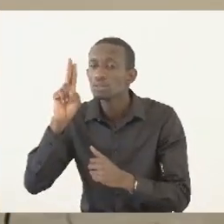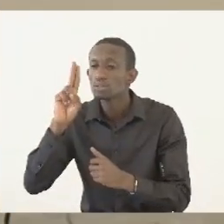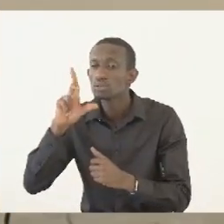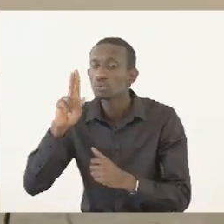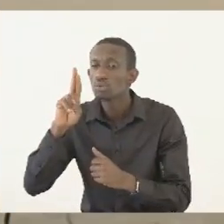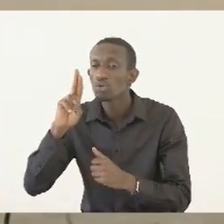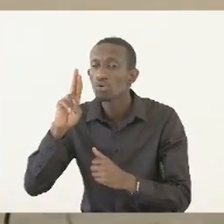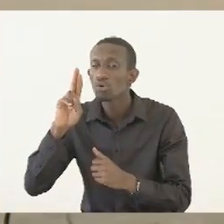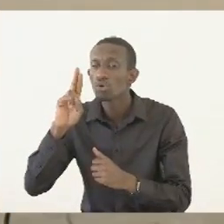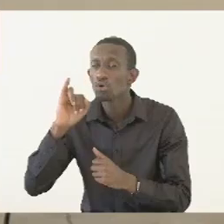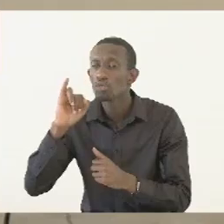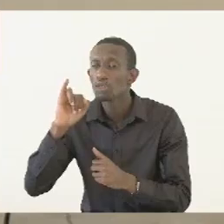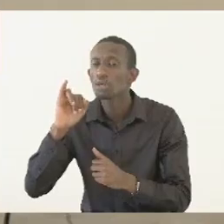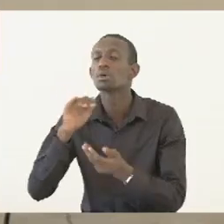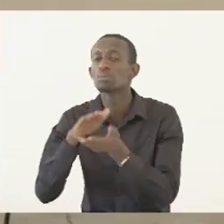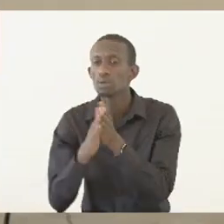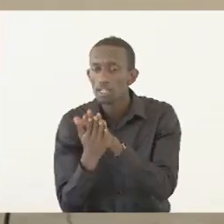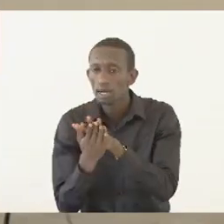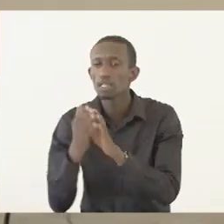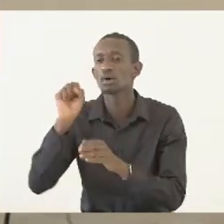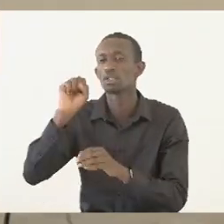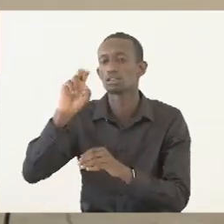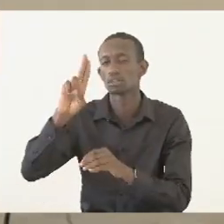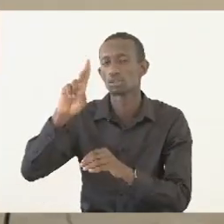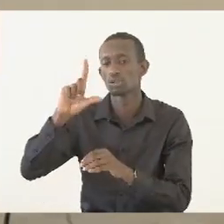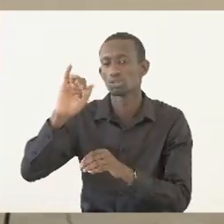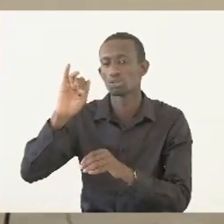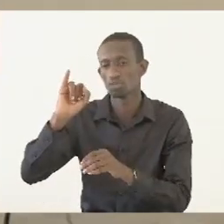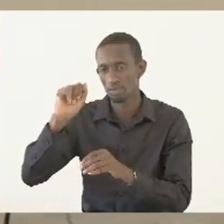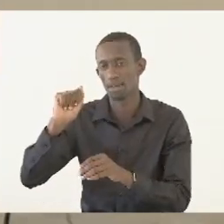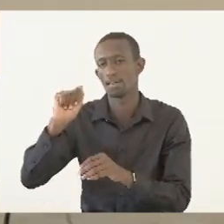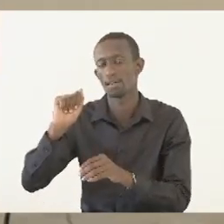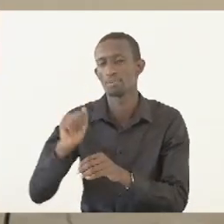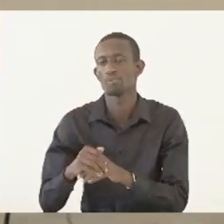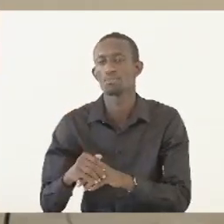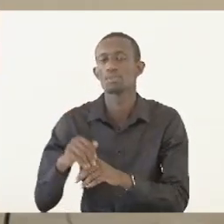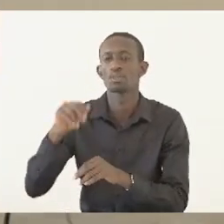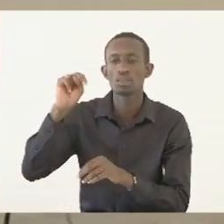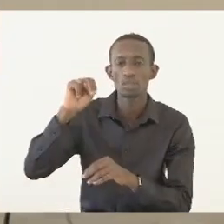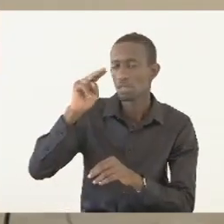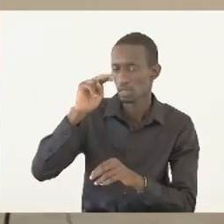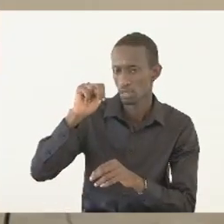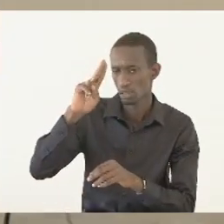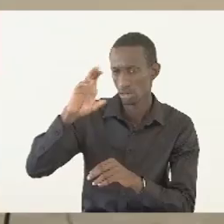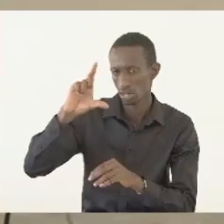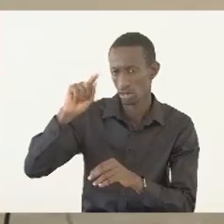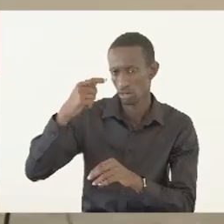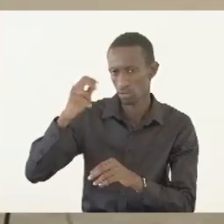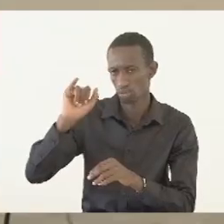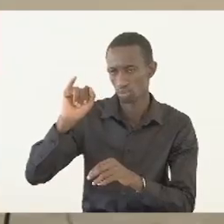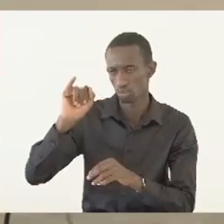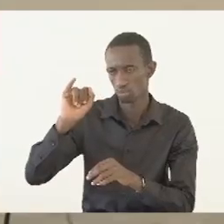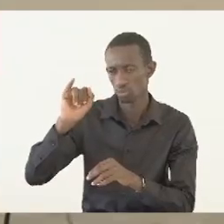For oxygen, we have seen that it becomes oxide. Nitrogen, it is nitride. You remember all